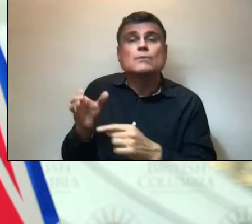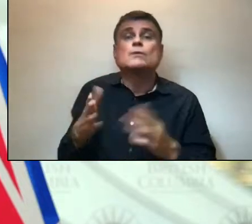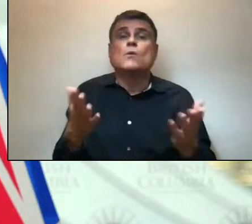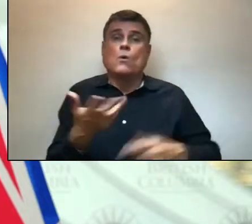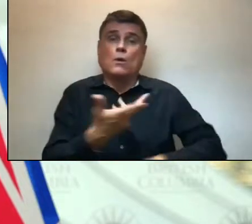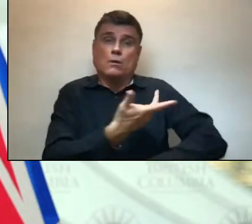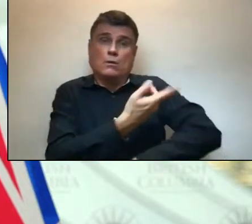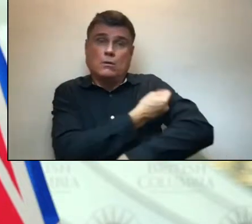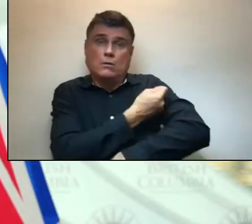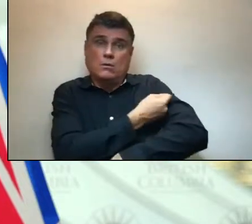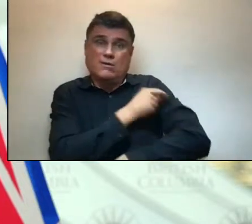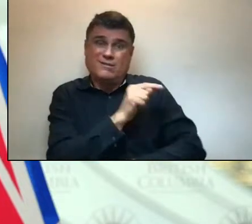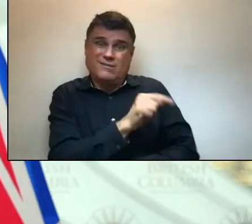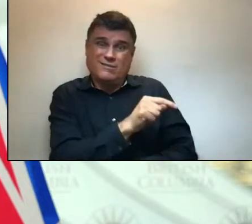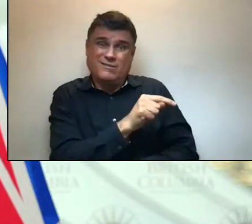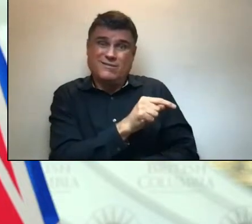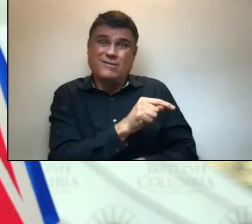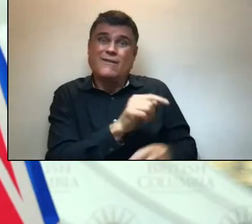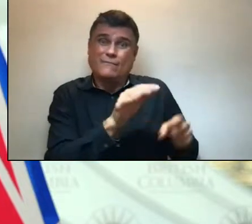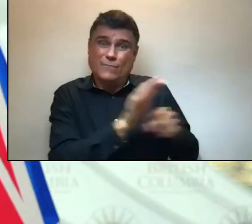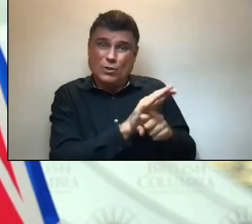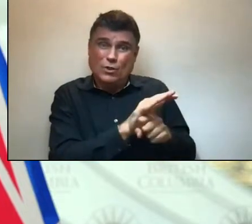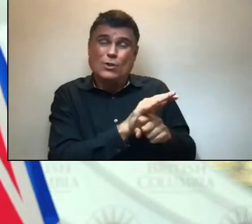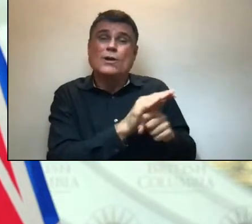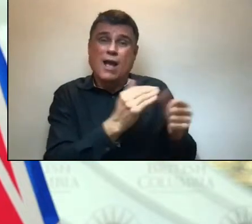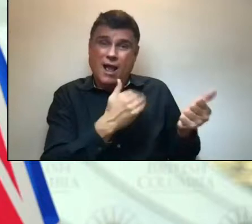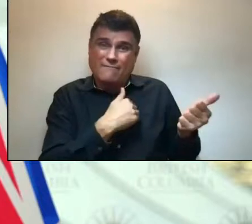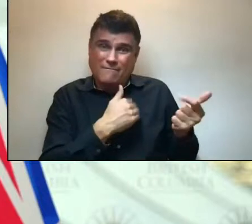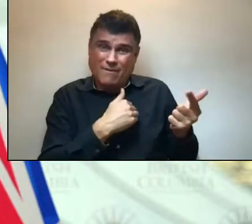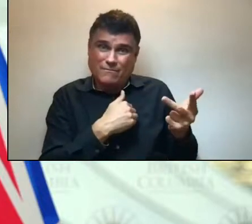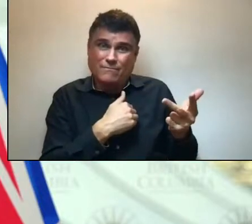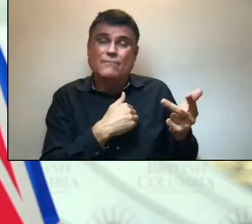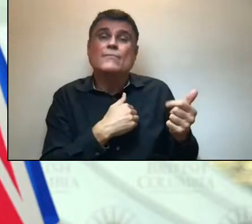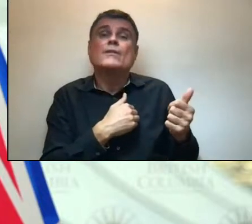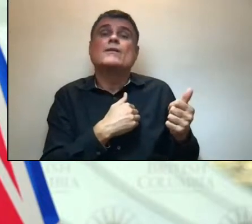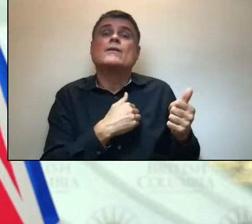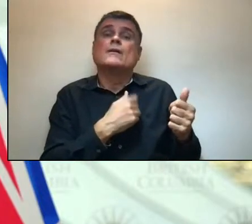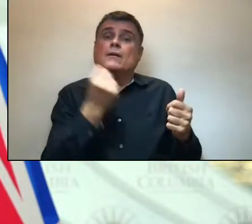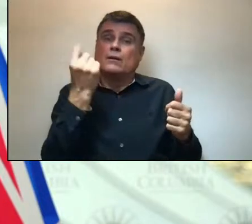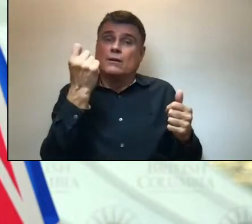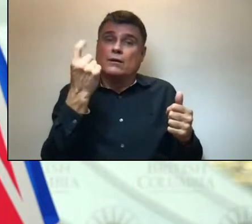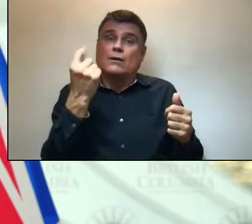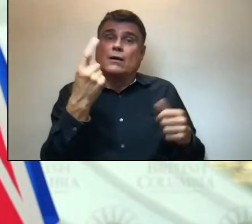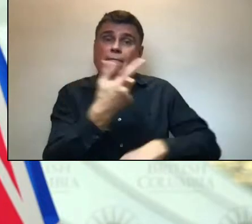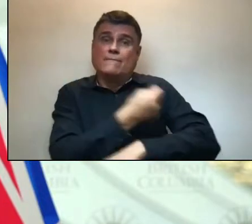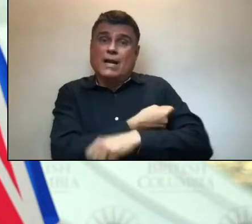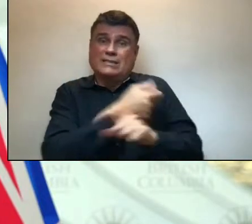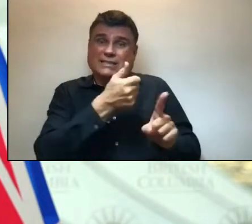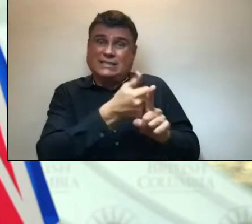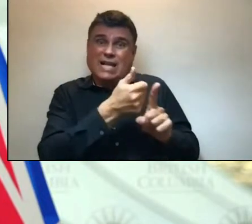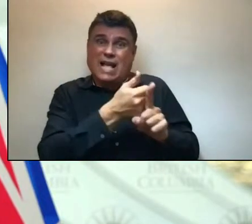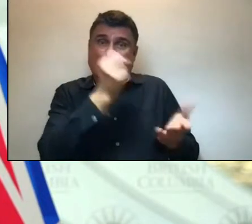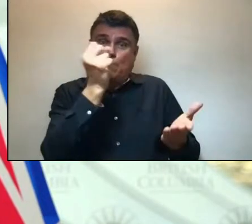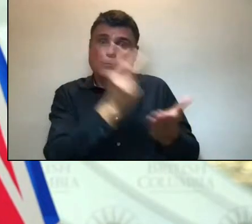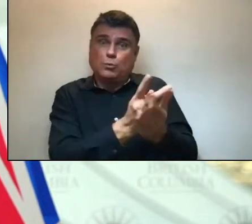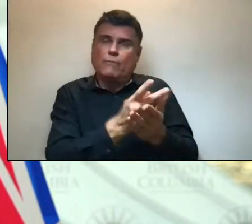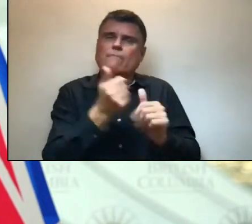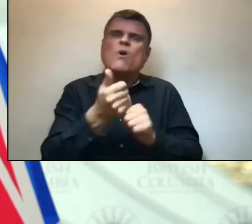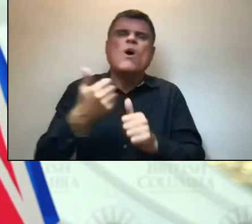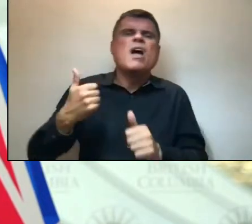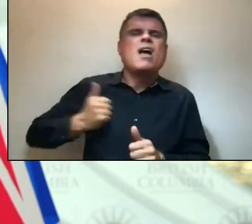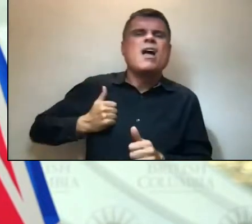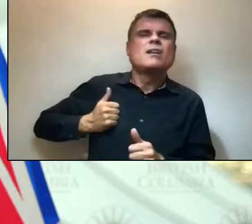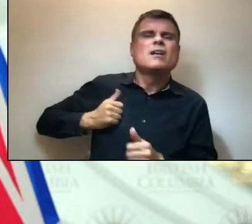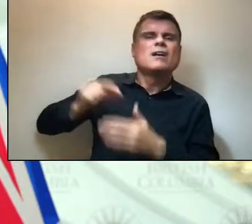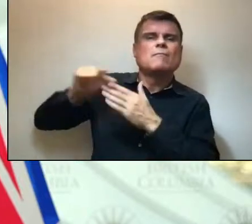vaccines to receive a BC vaccine card or federal proof of vaccination. I wanted to